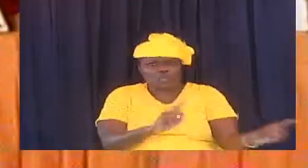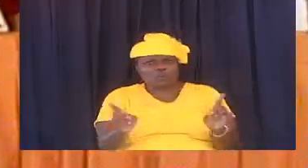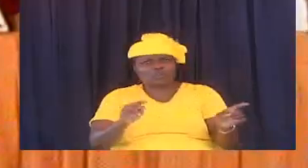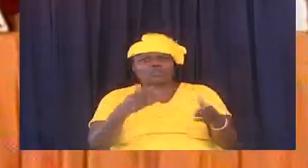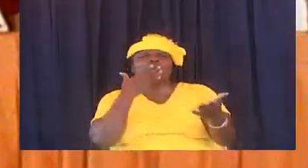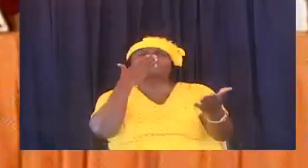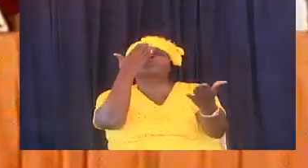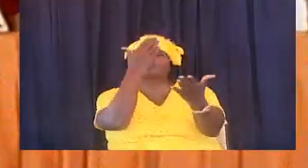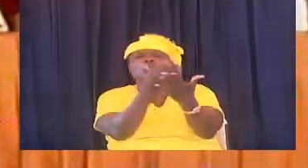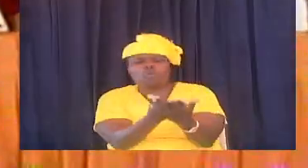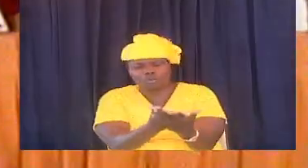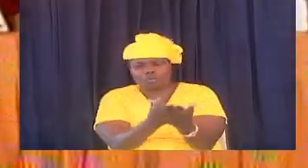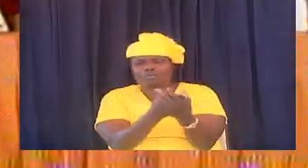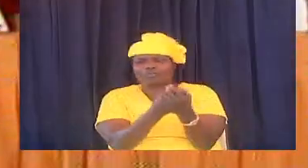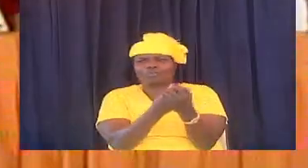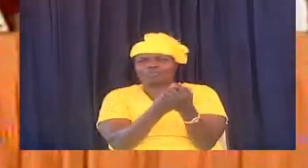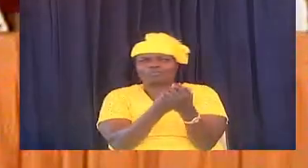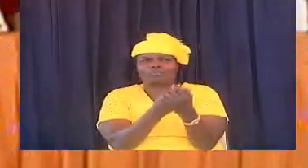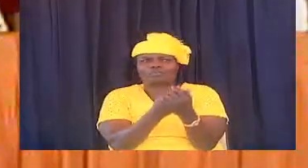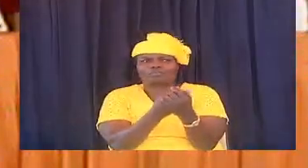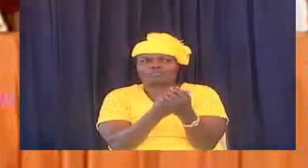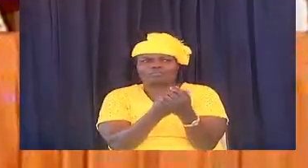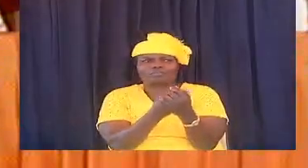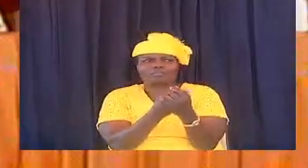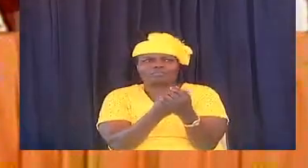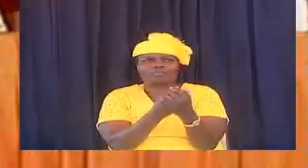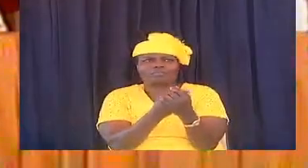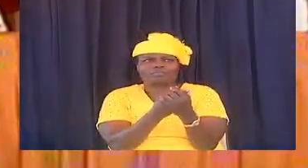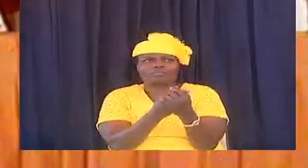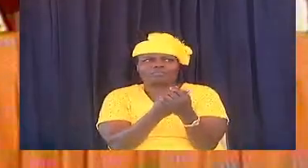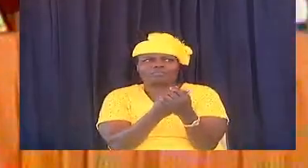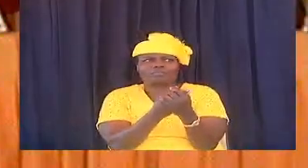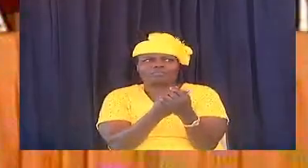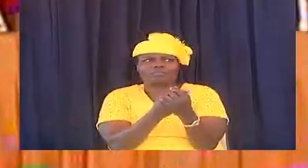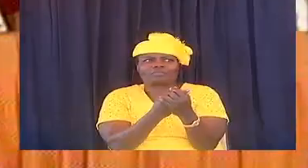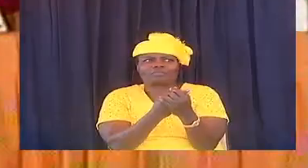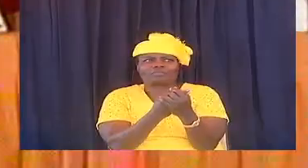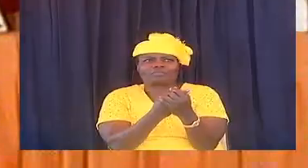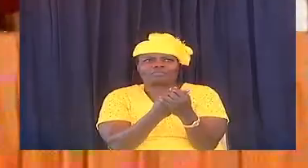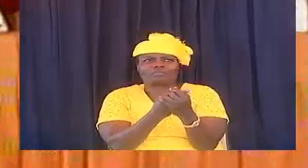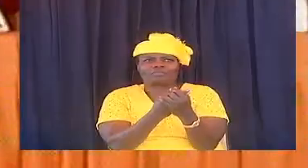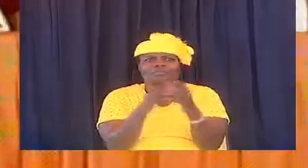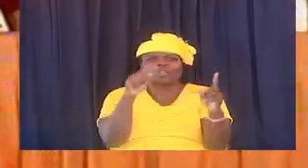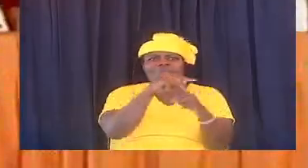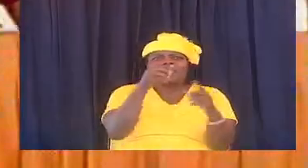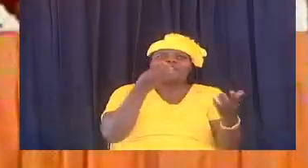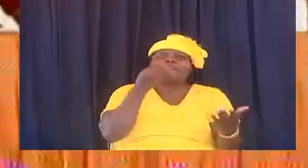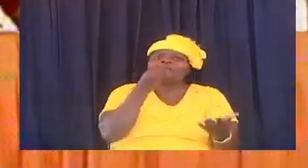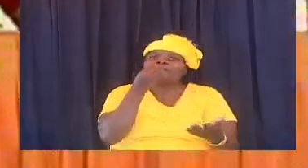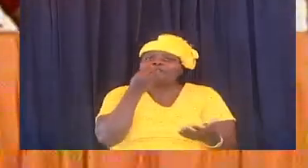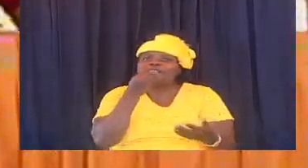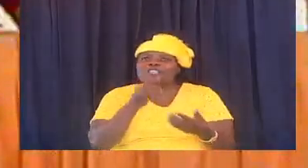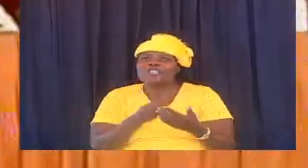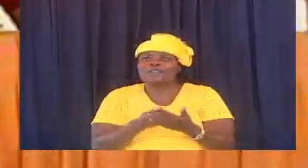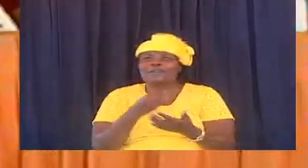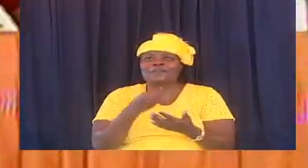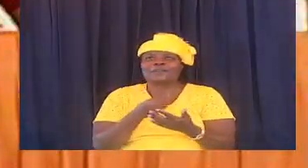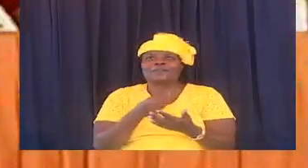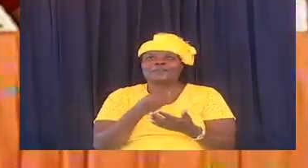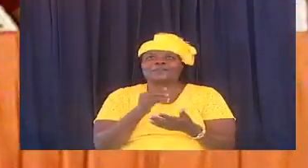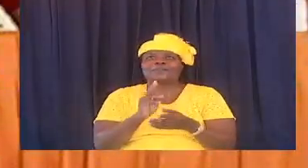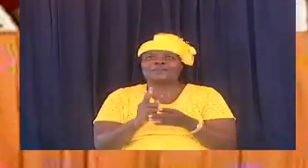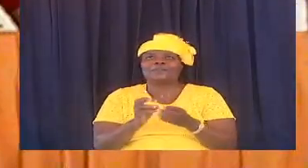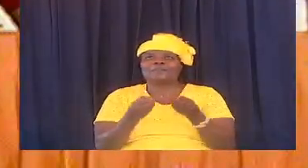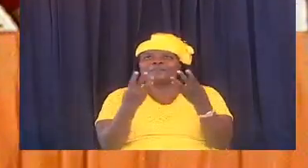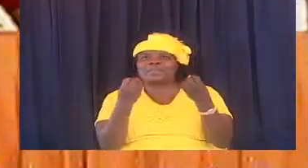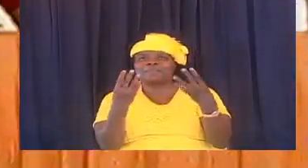good. Hallelujah. When they fed the multitude, change their attitude. Come